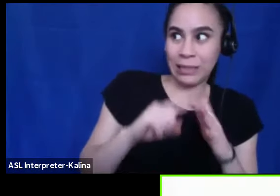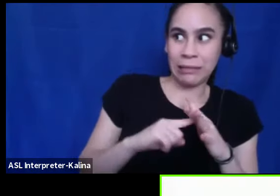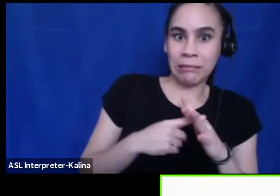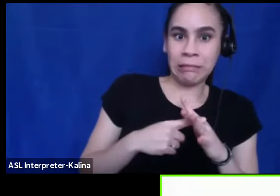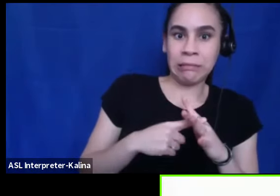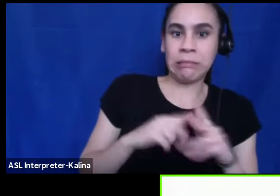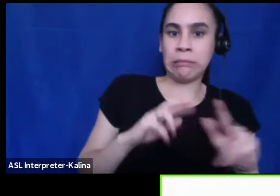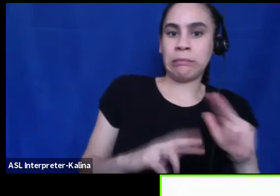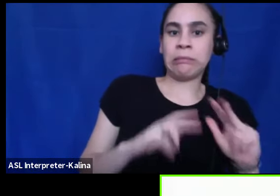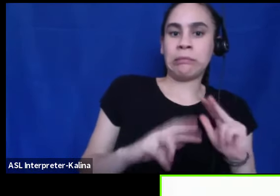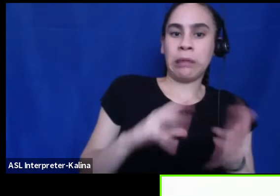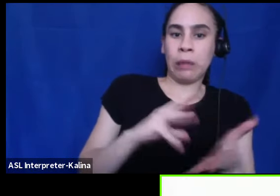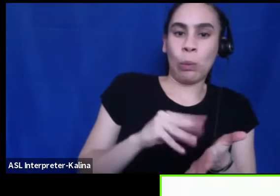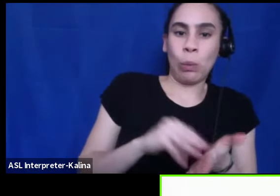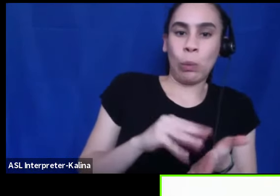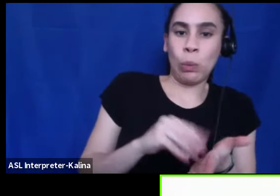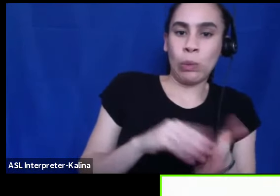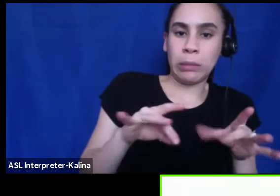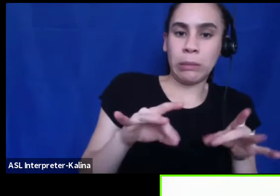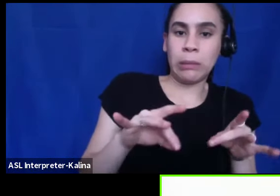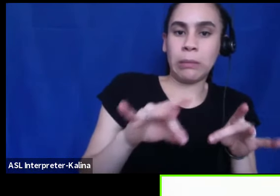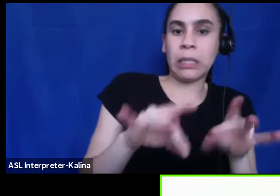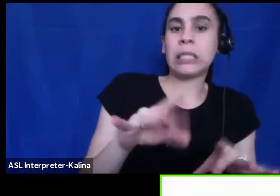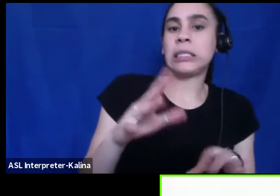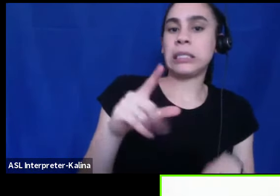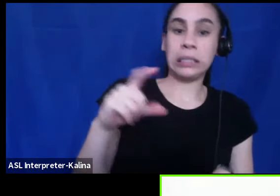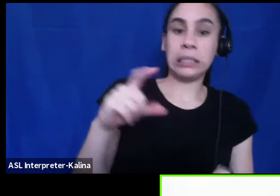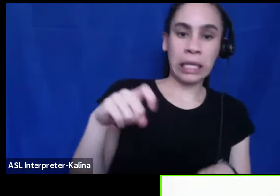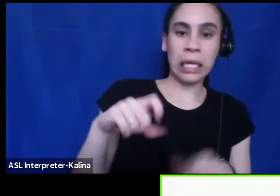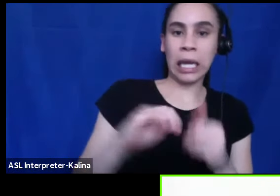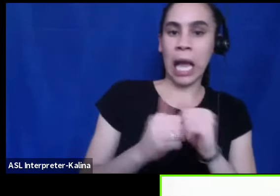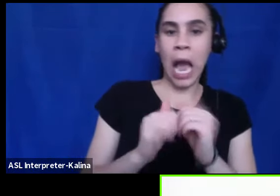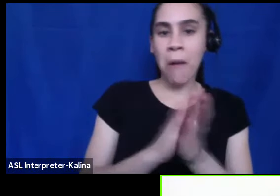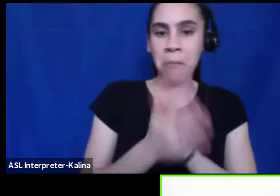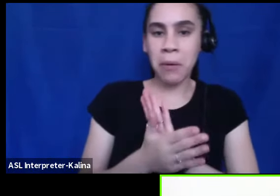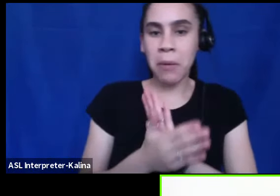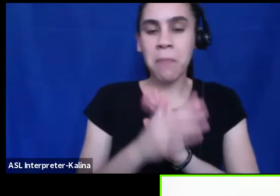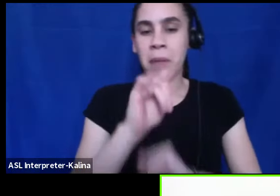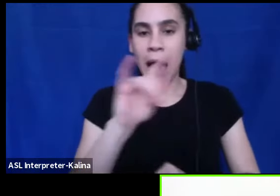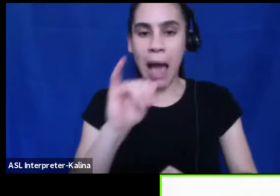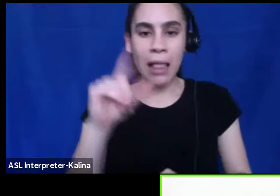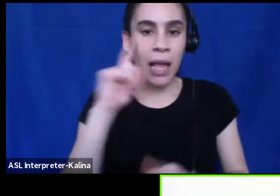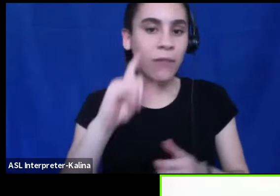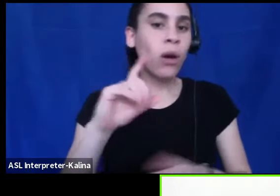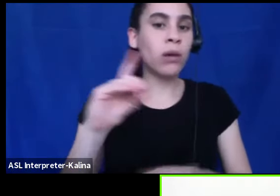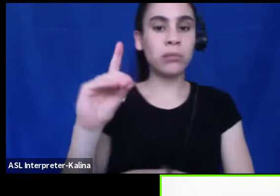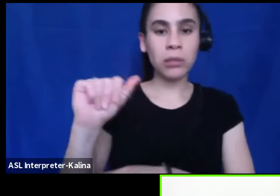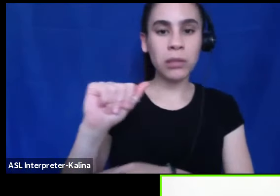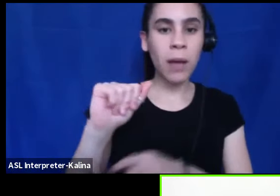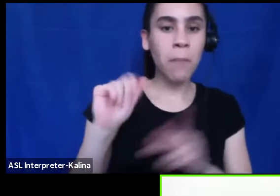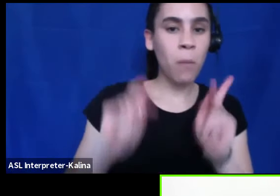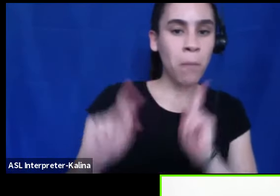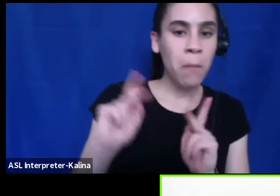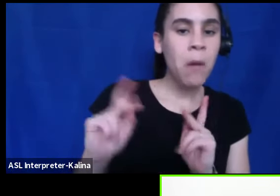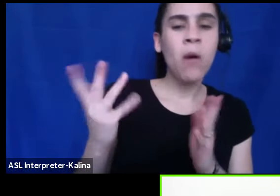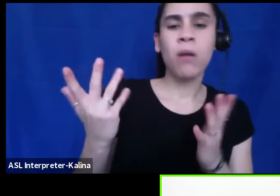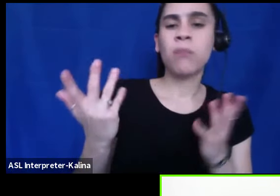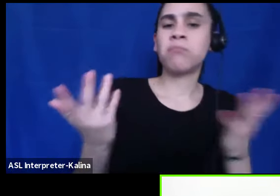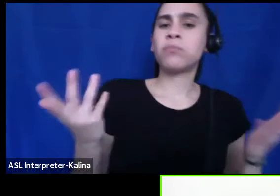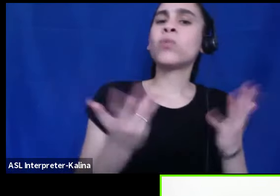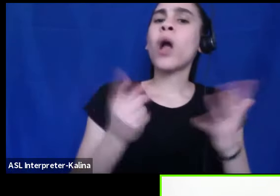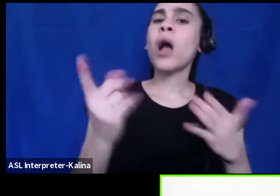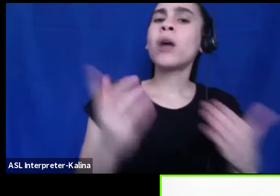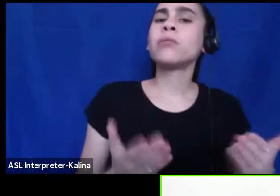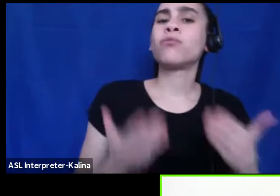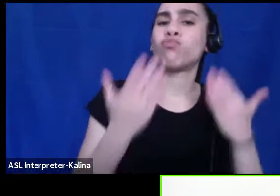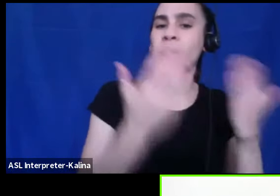learning about the need to be an ally for people with disabilities, for disabled people, what would you recommend? Where